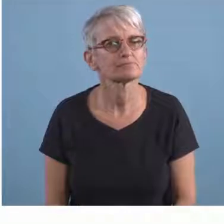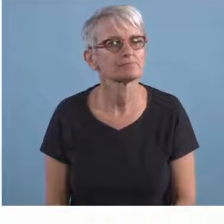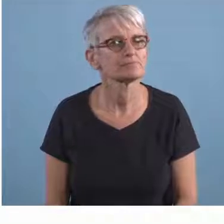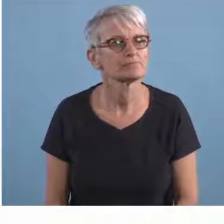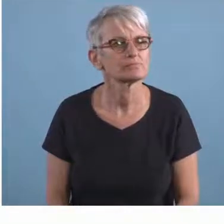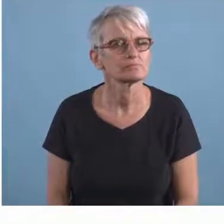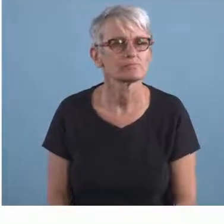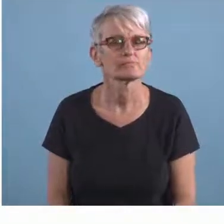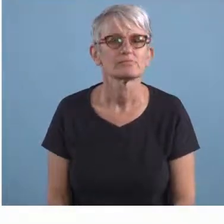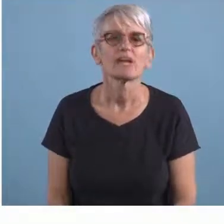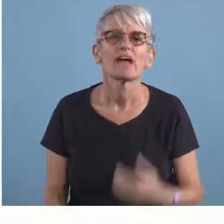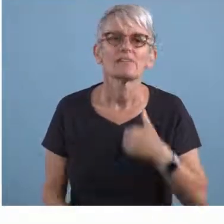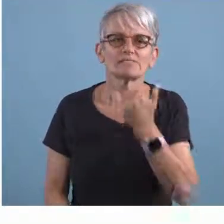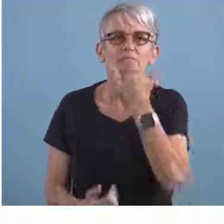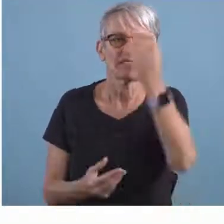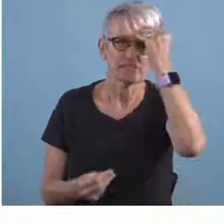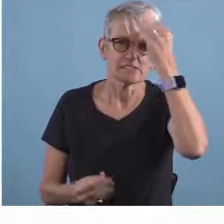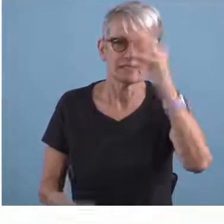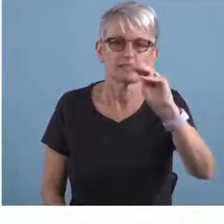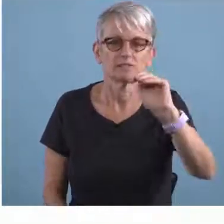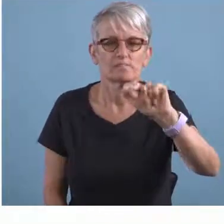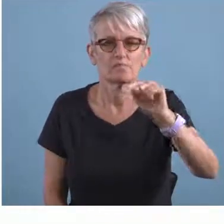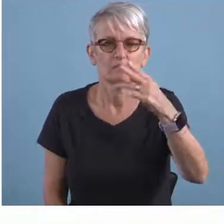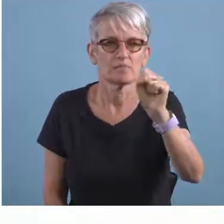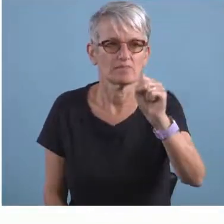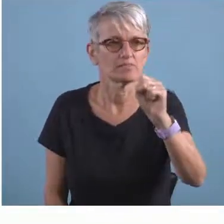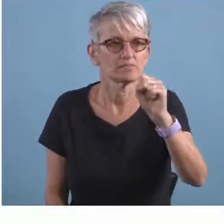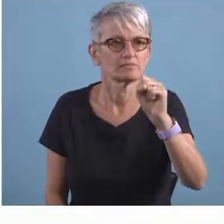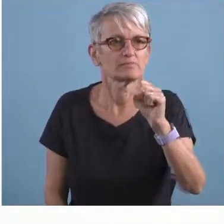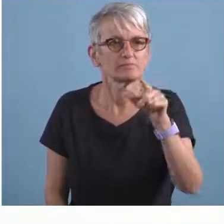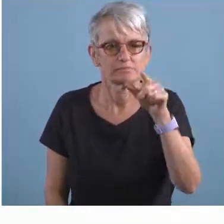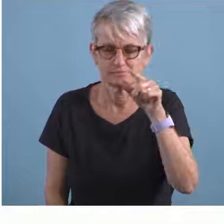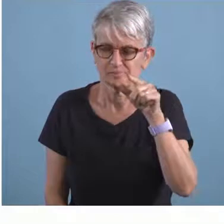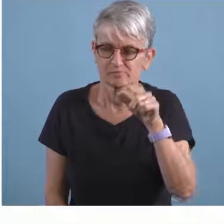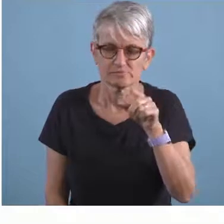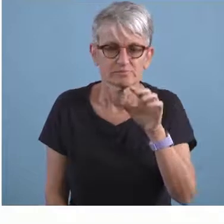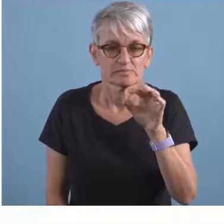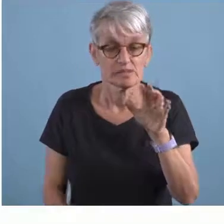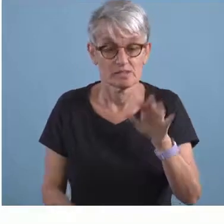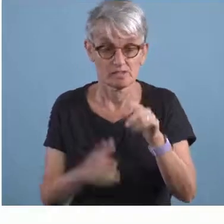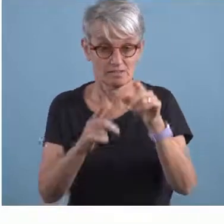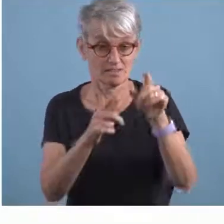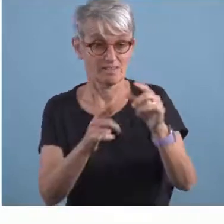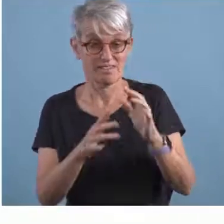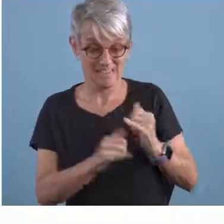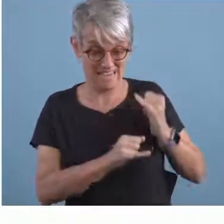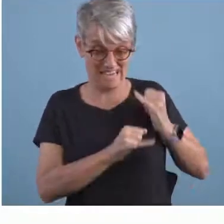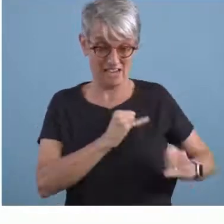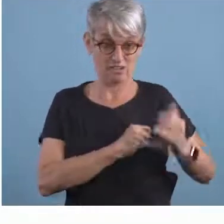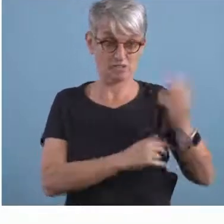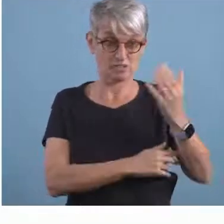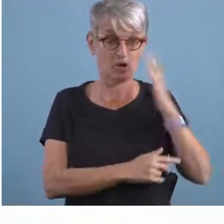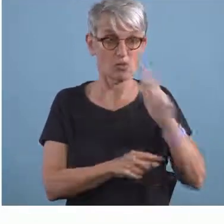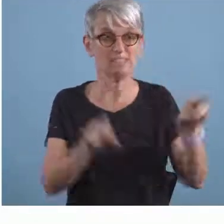So there are some myths, and we can stop there for a second. And at the end of this presentation, I'm going to pop these